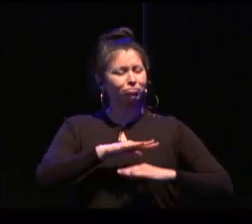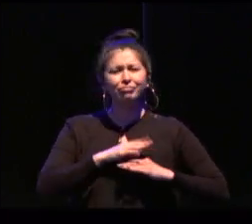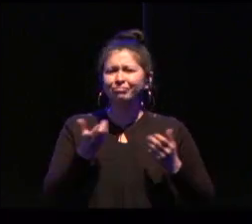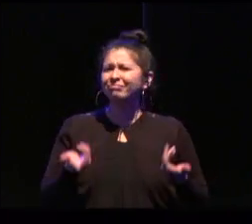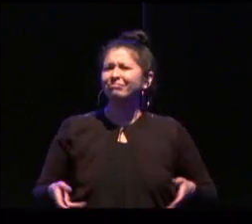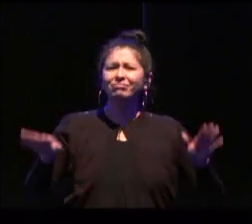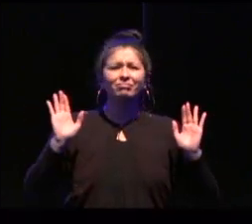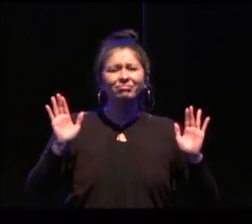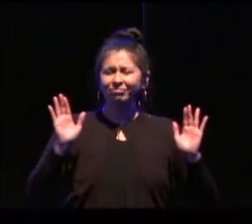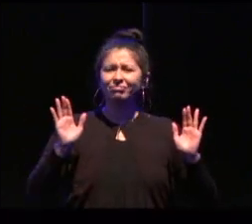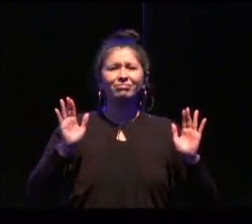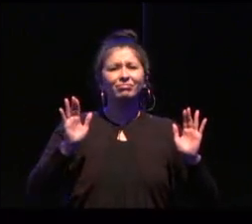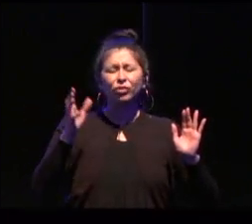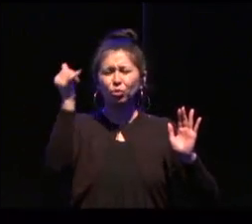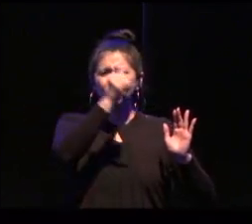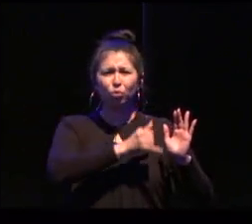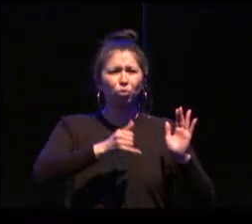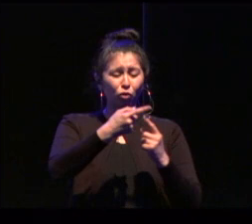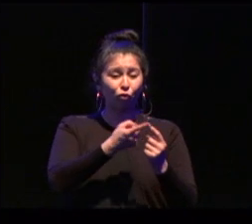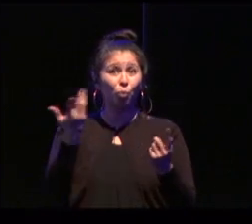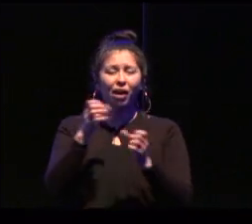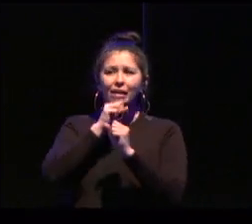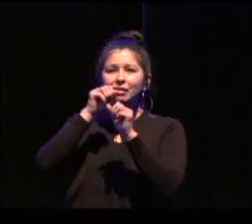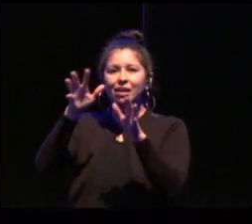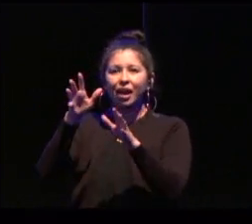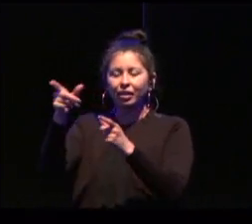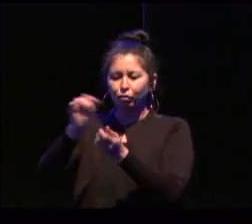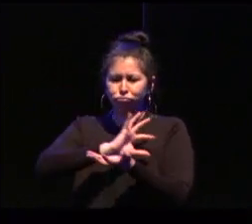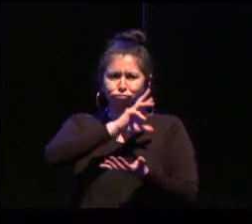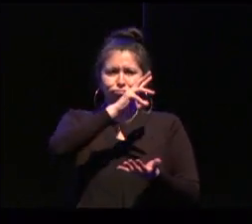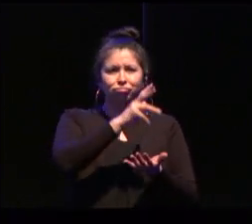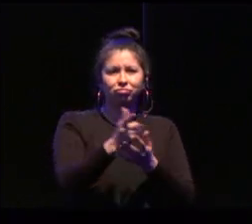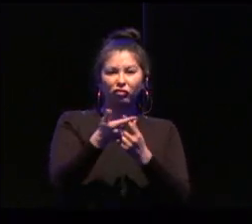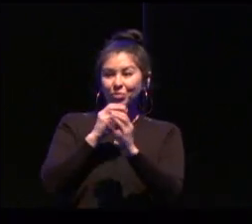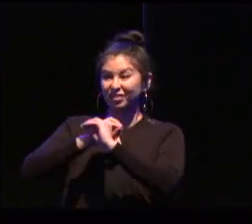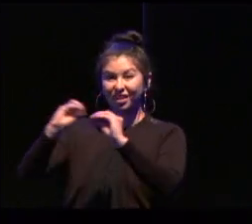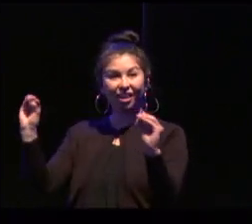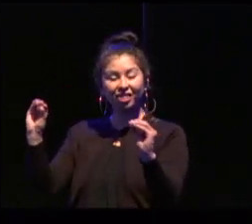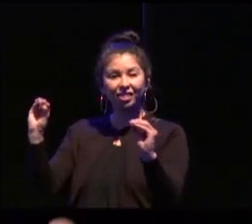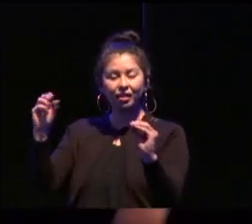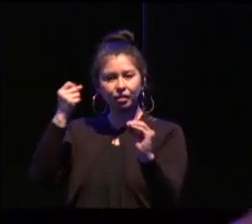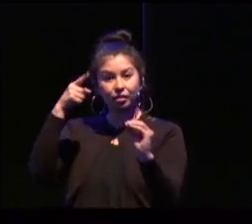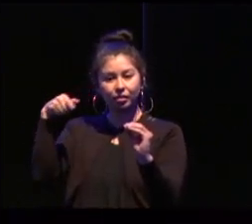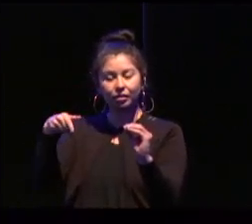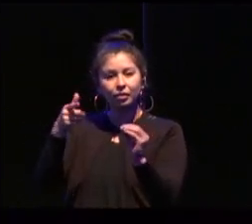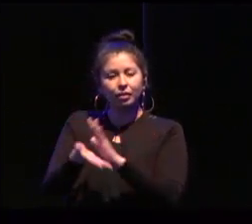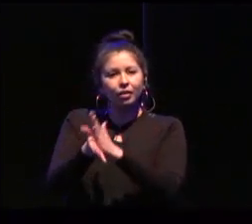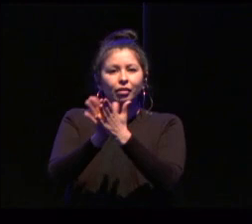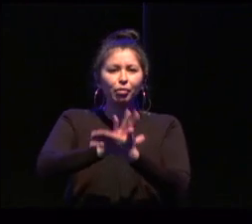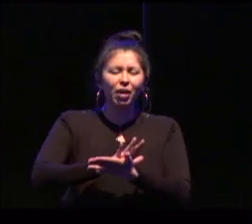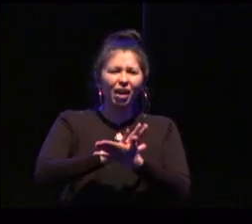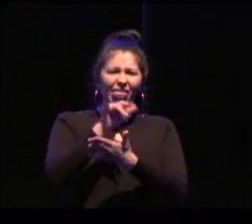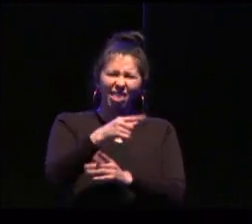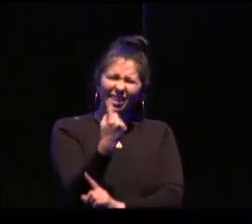Oh, this cascades out of nothing, out of no thing. Yet it's now becoming the